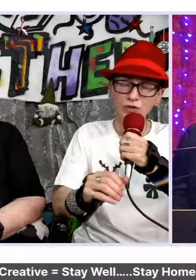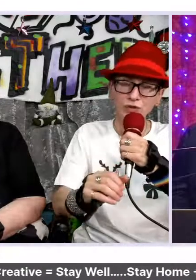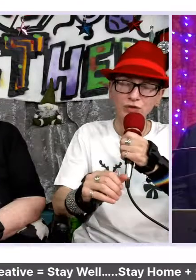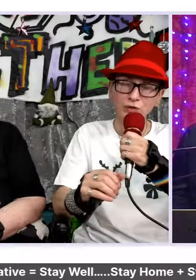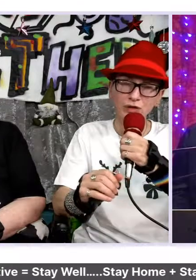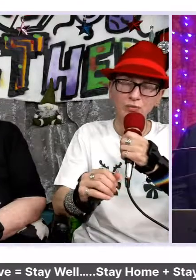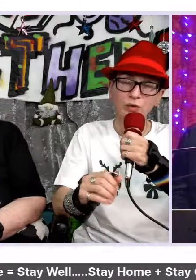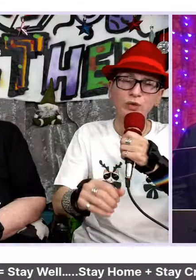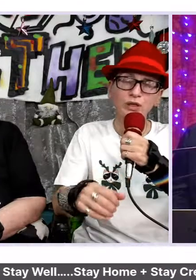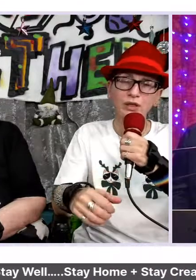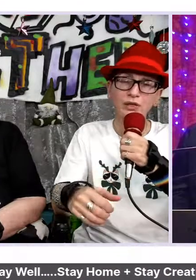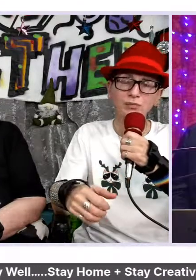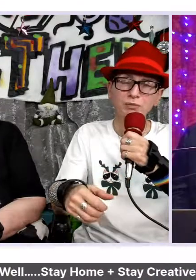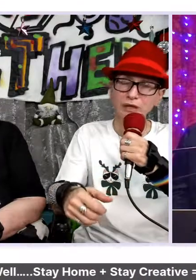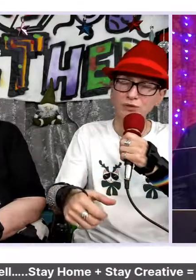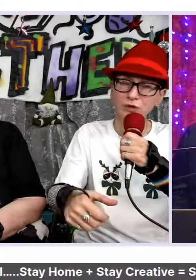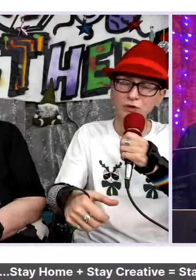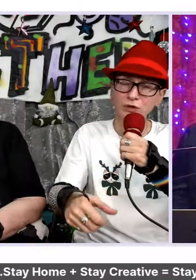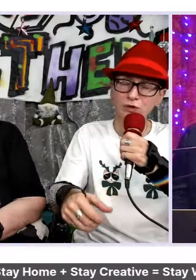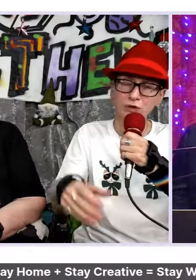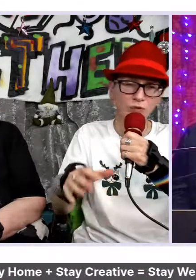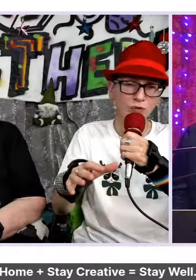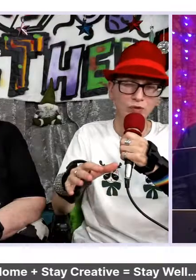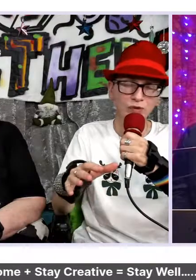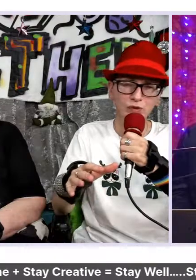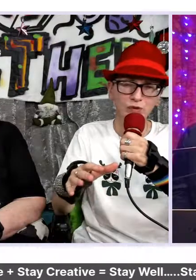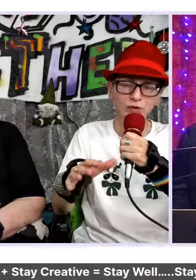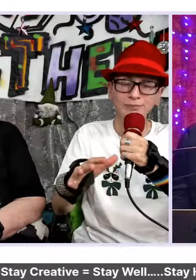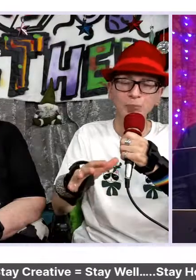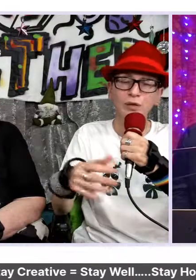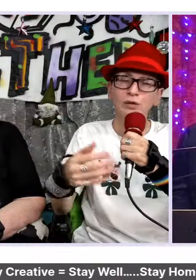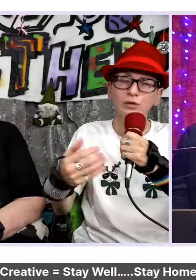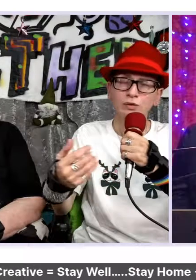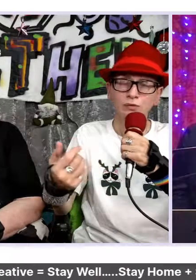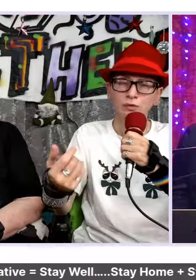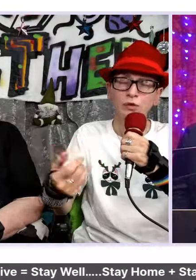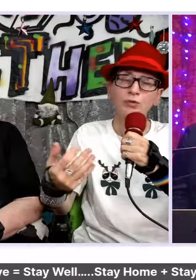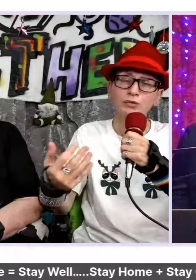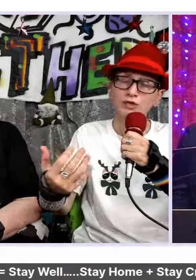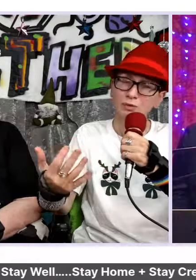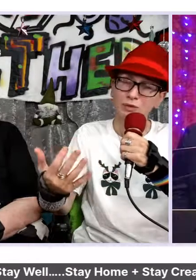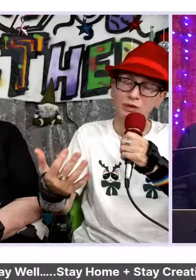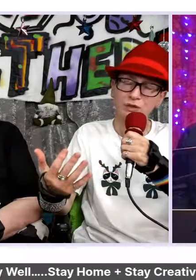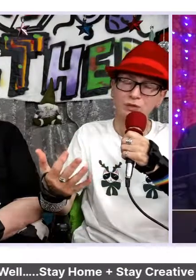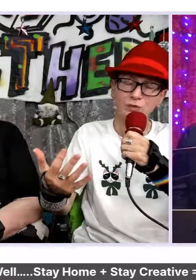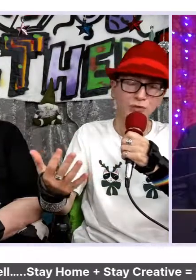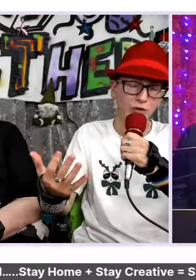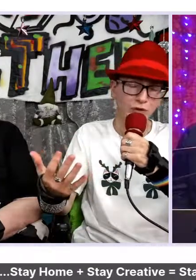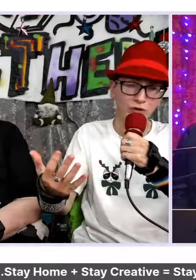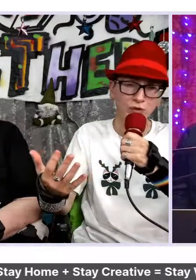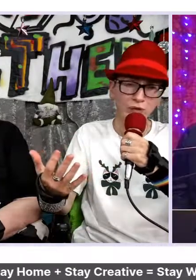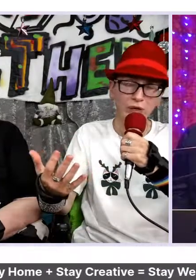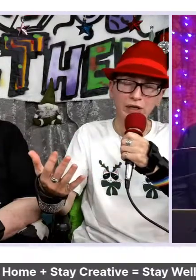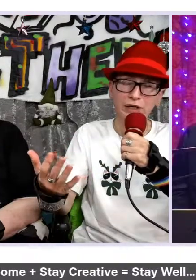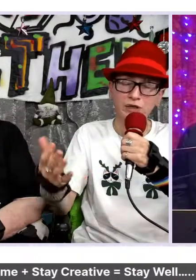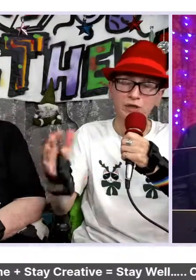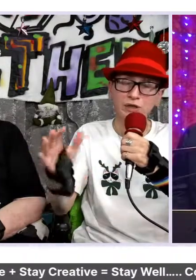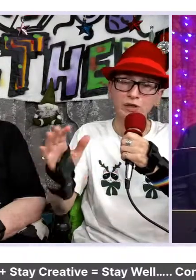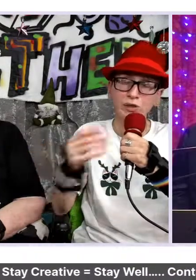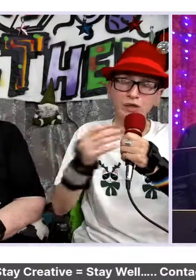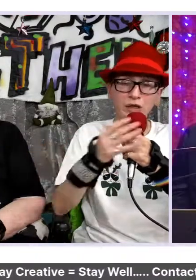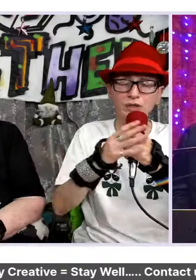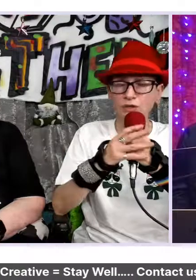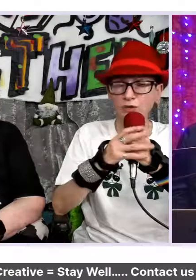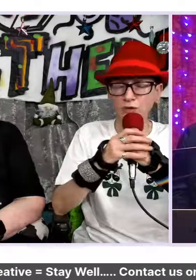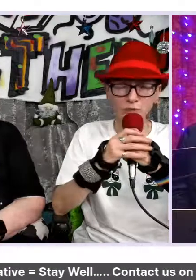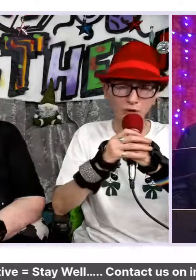audio describer. We had Bethan, who was the operatic mezzo soprano, and then